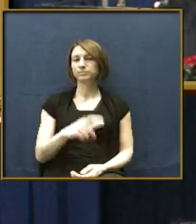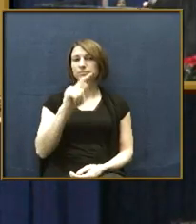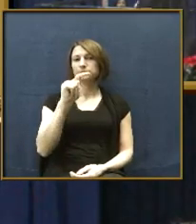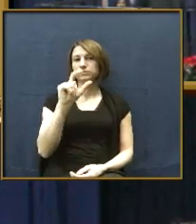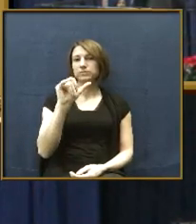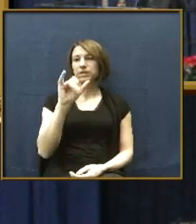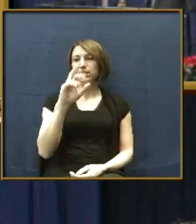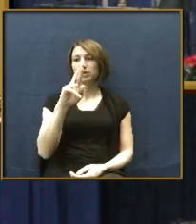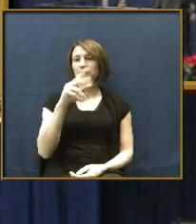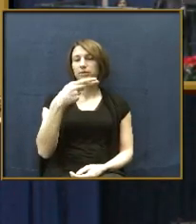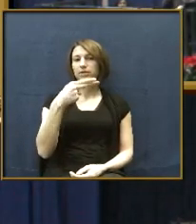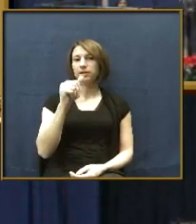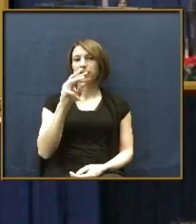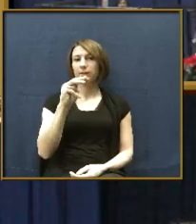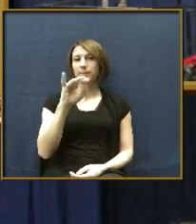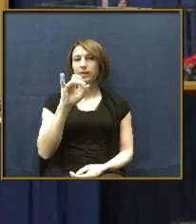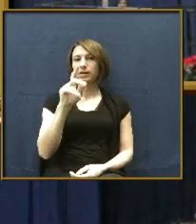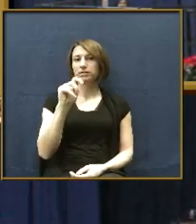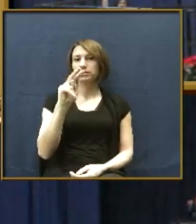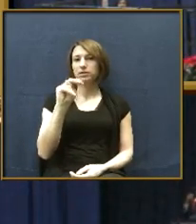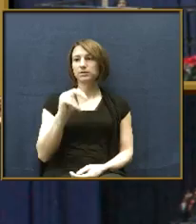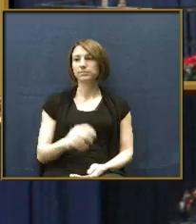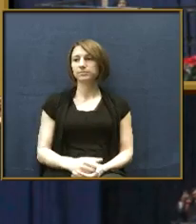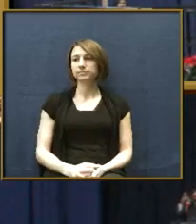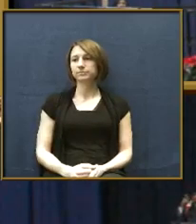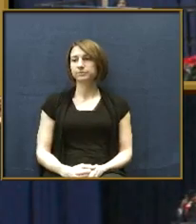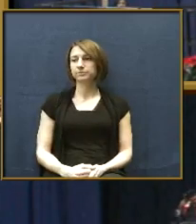Tyler Reese Hamilton.